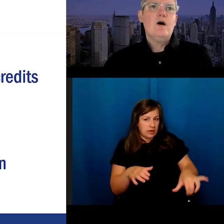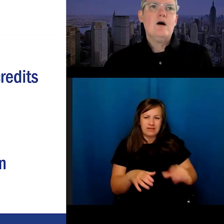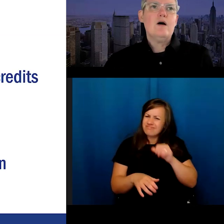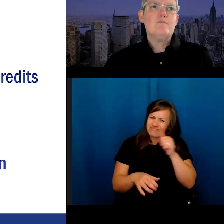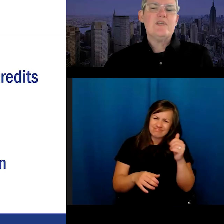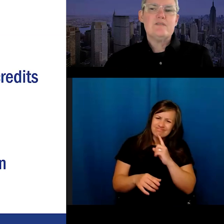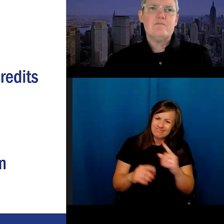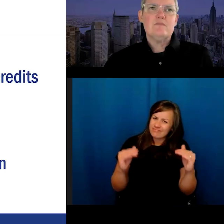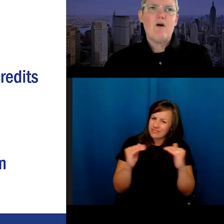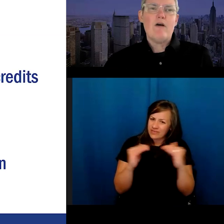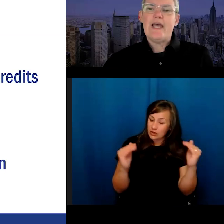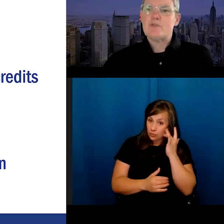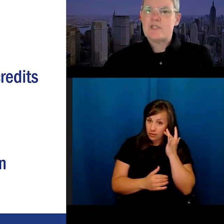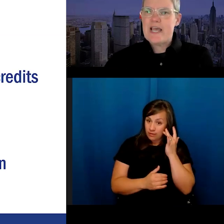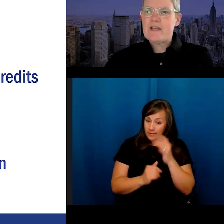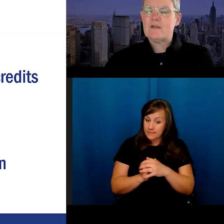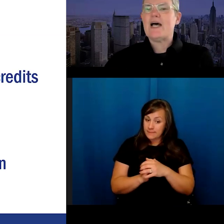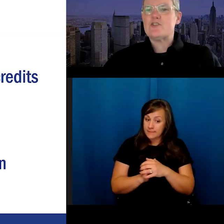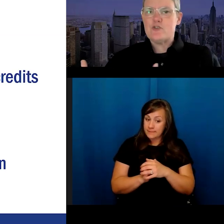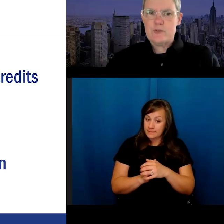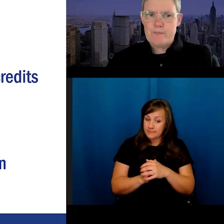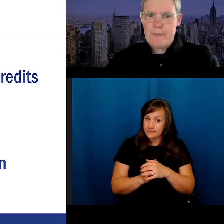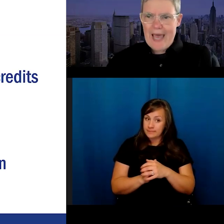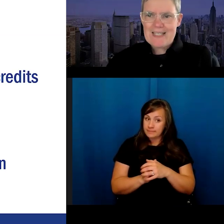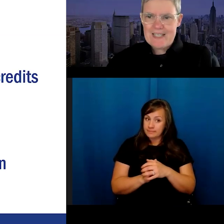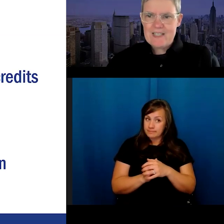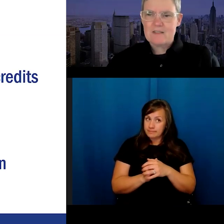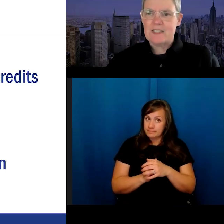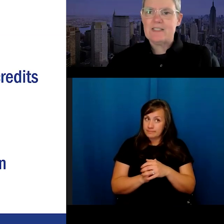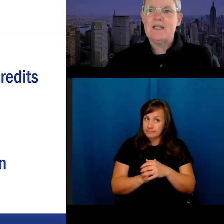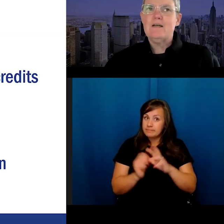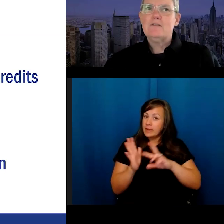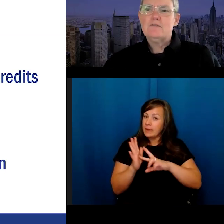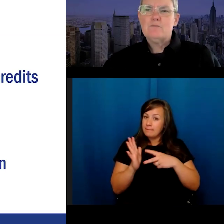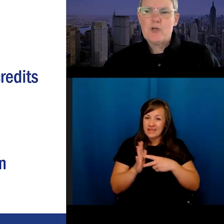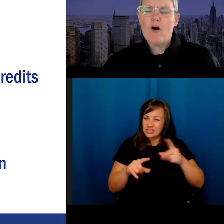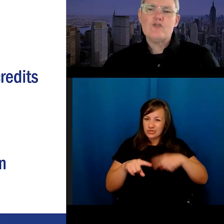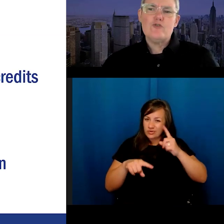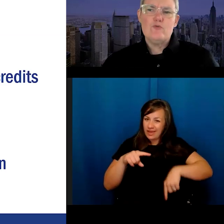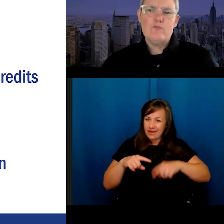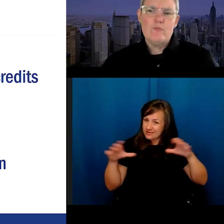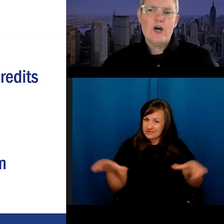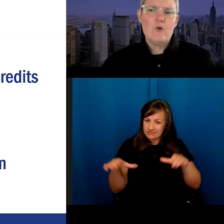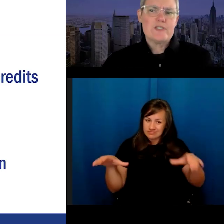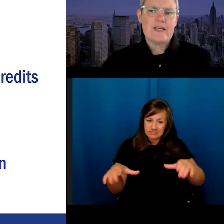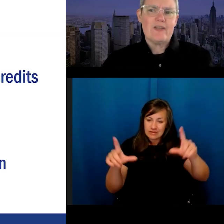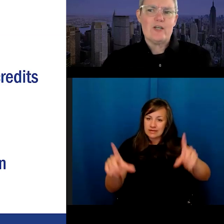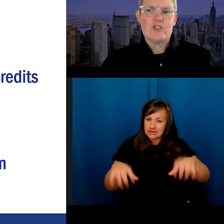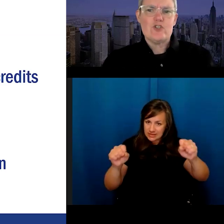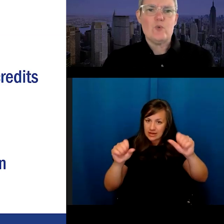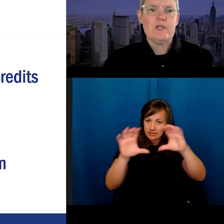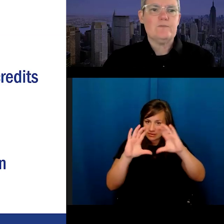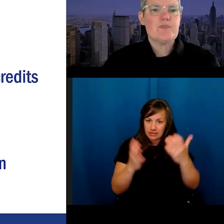you aren't able to take a class that you could pass easily because you know a